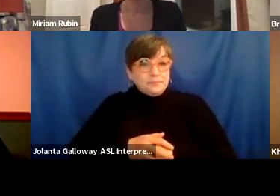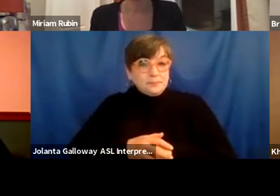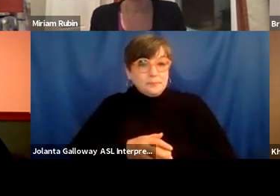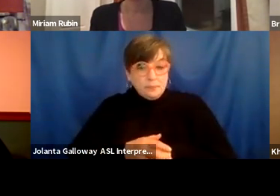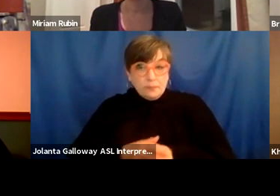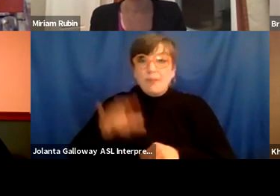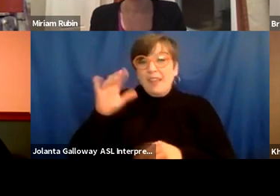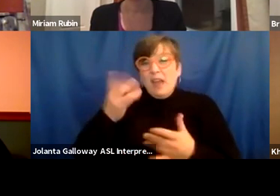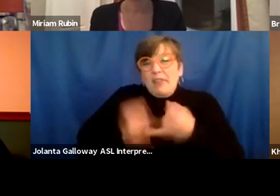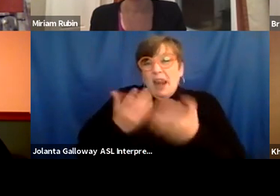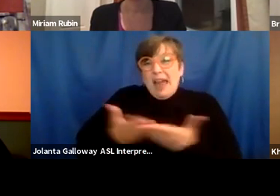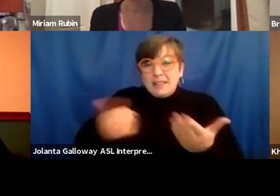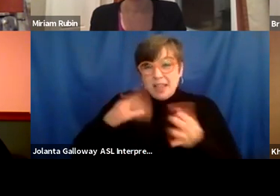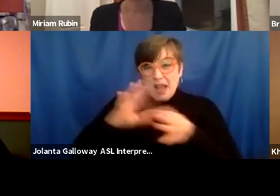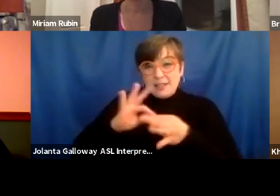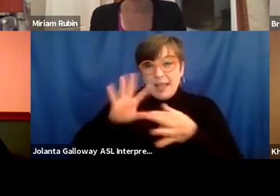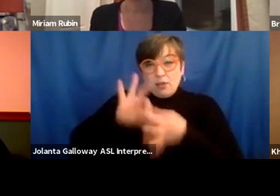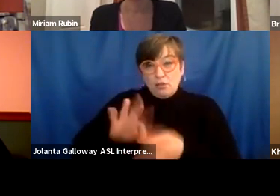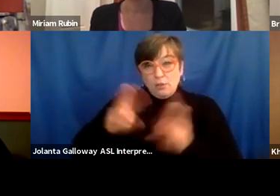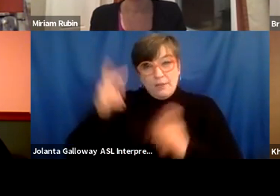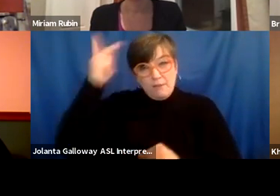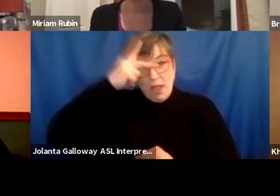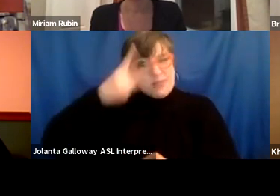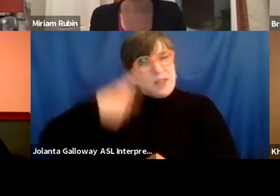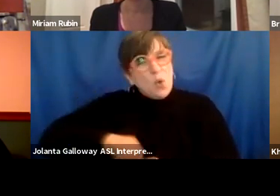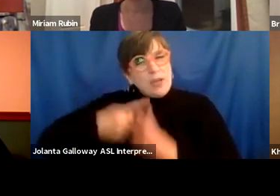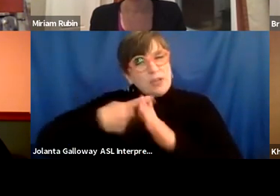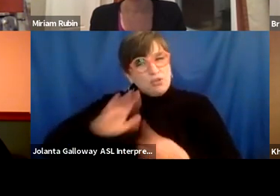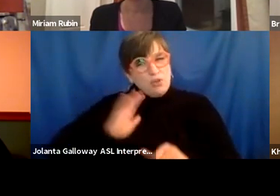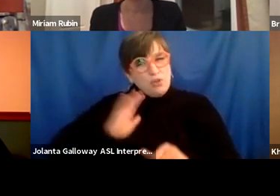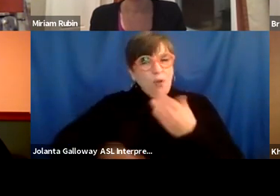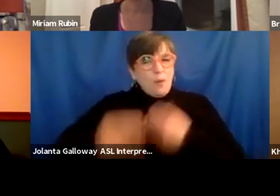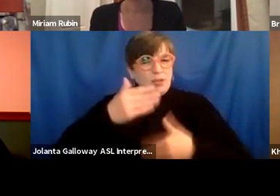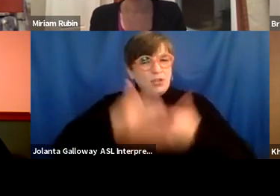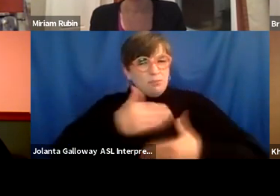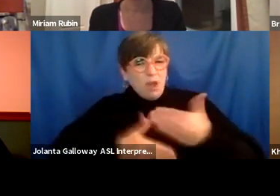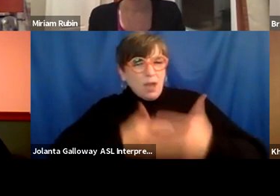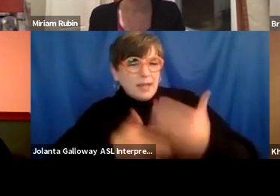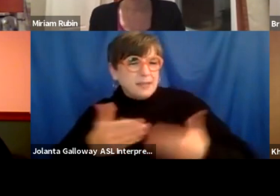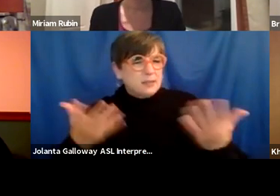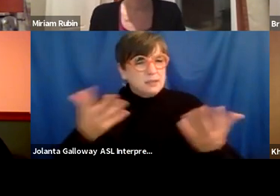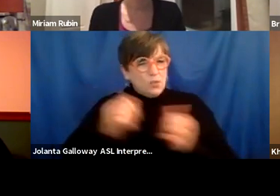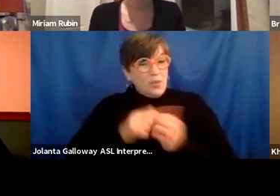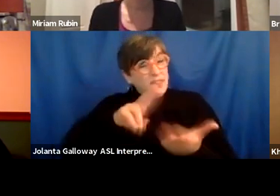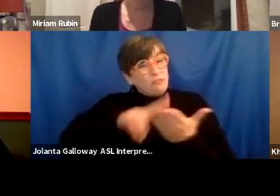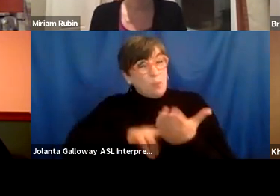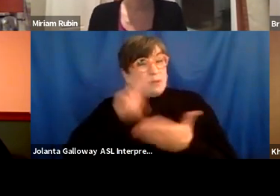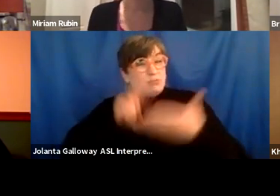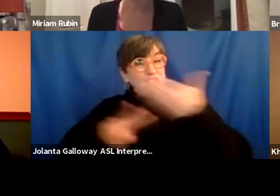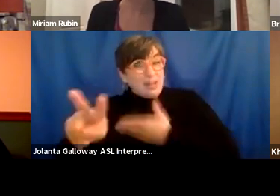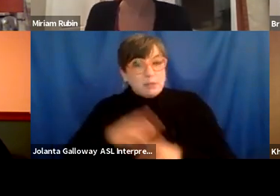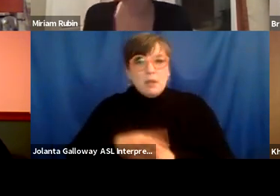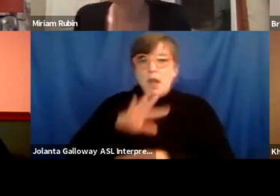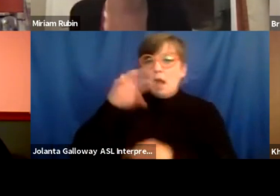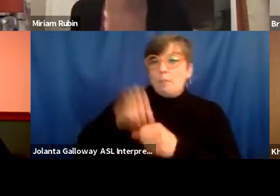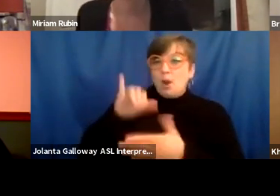The last thing I'll just say in terms of our philosophy is we really start our budget process with enrollment projections. And part of that is both a